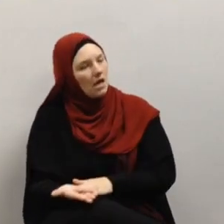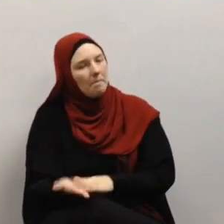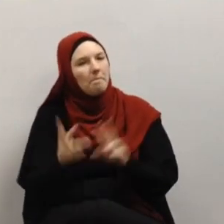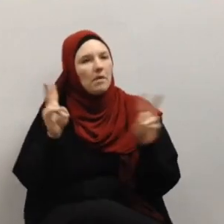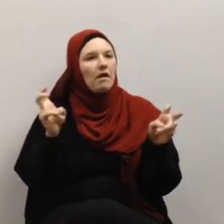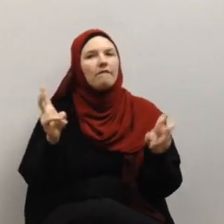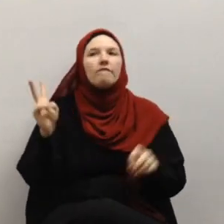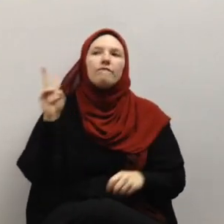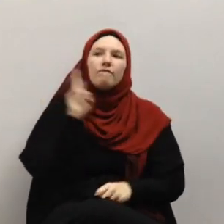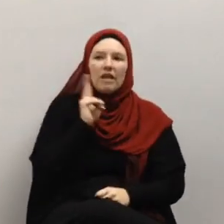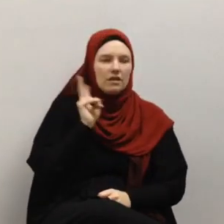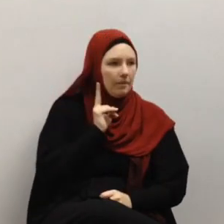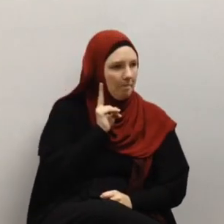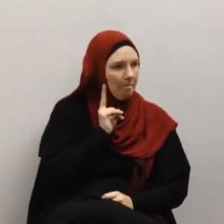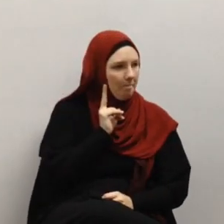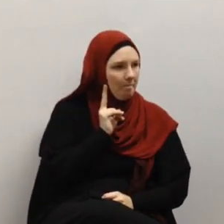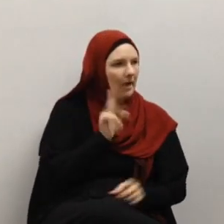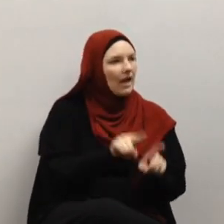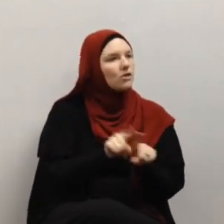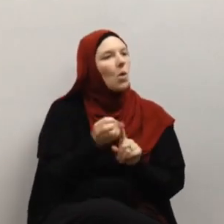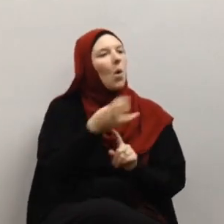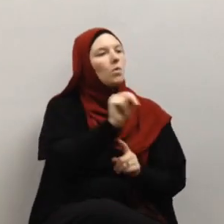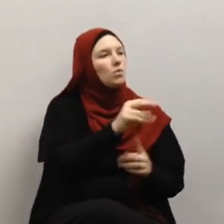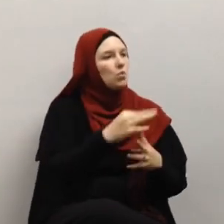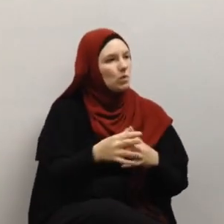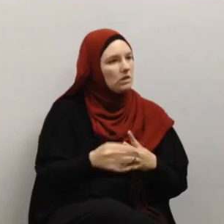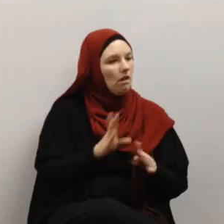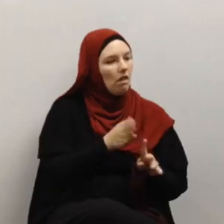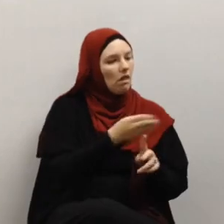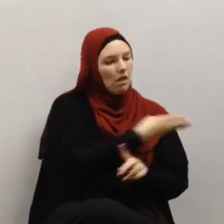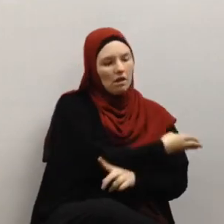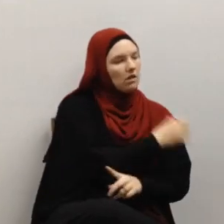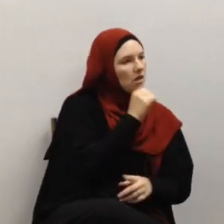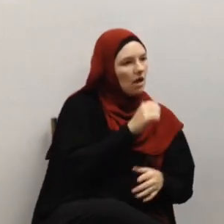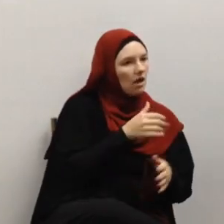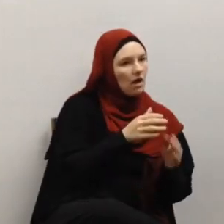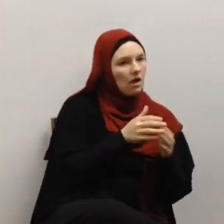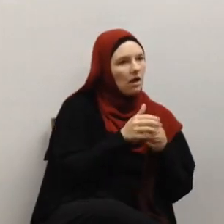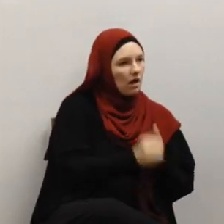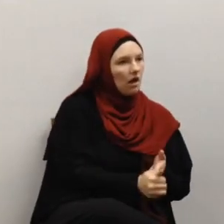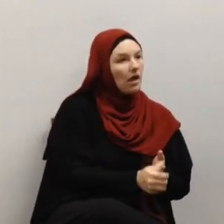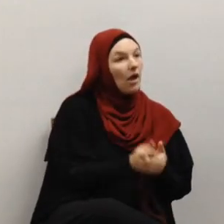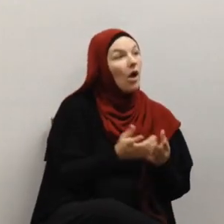went astray and they are not guided. The problem is they think they are.